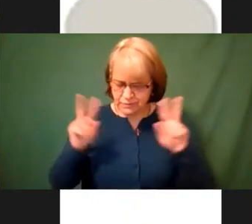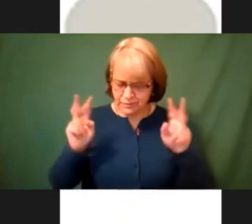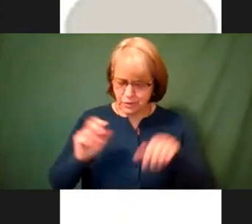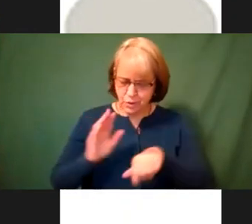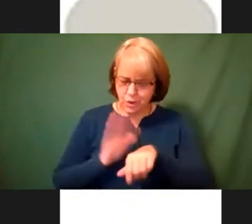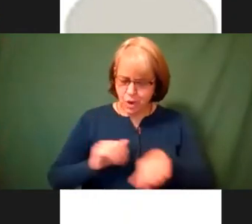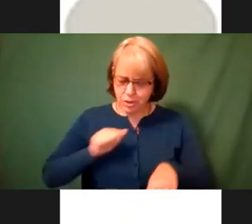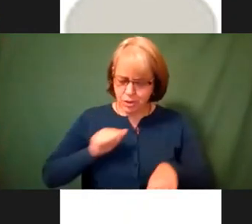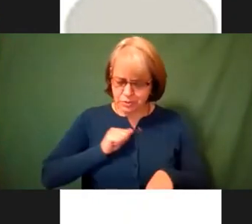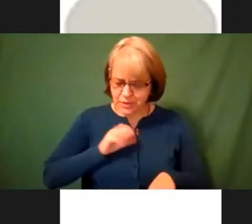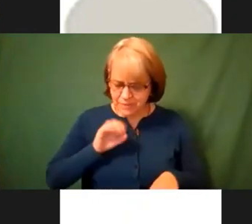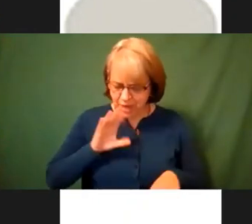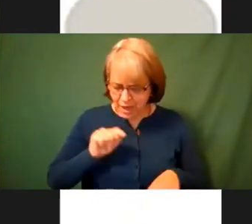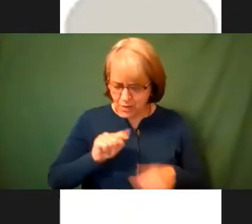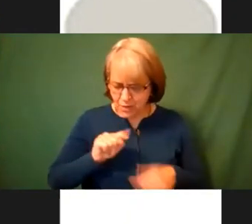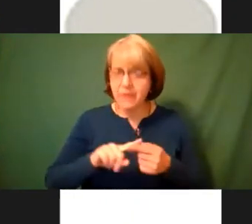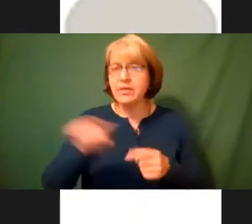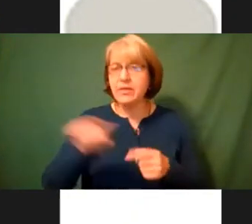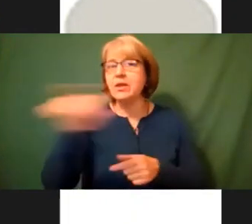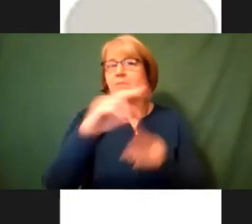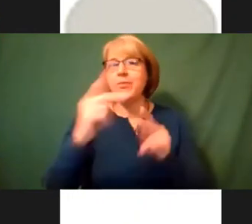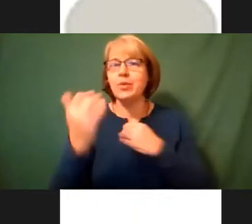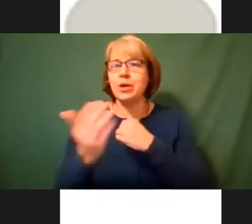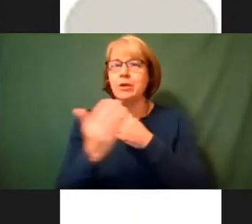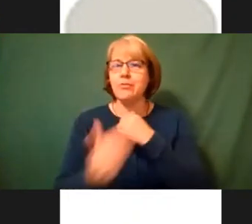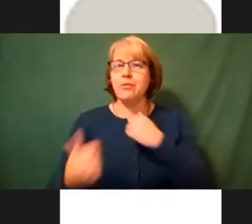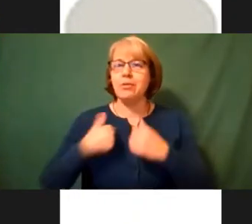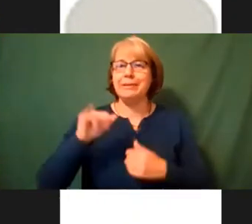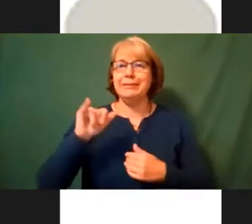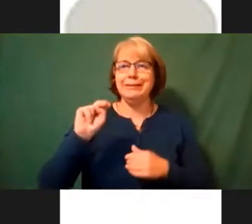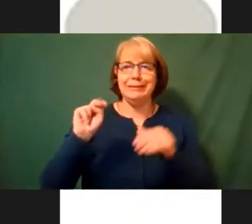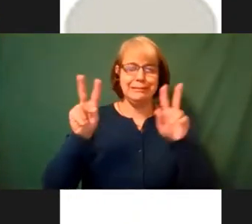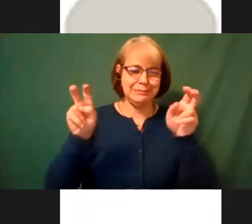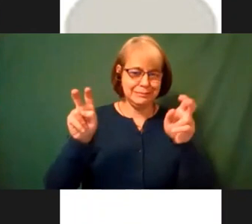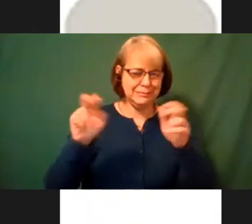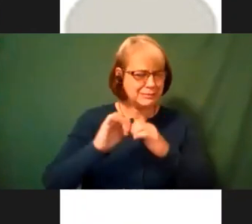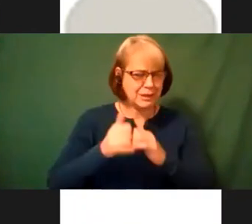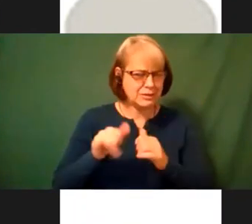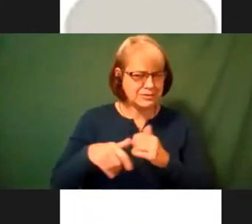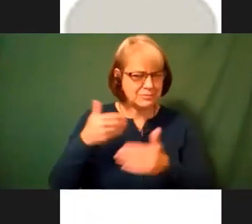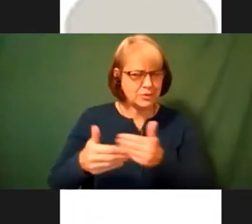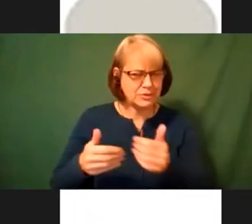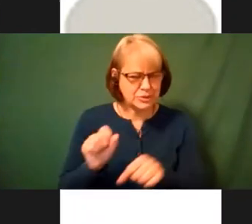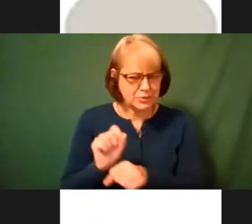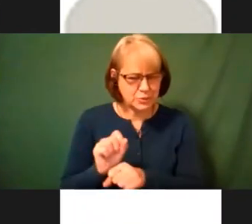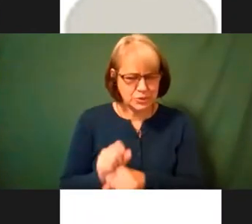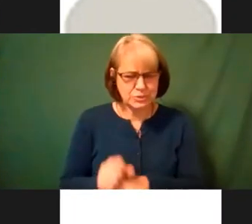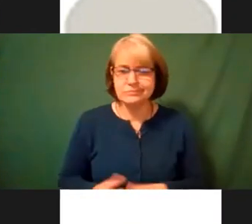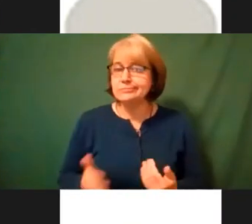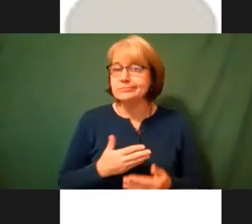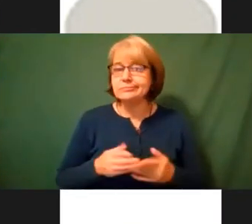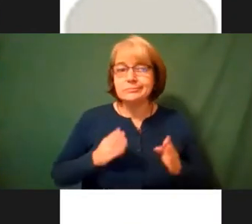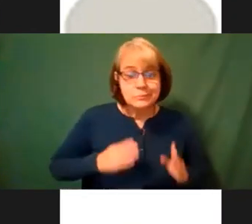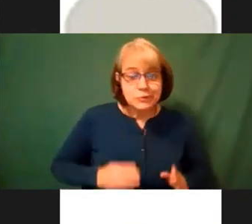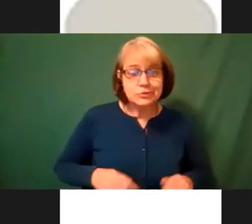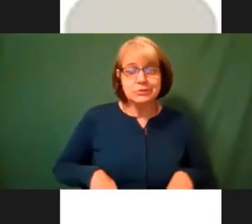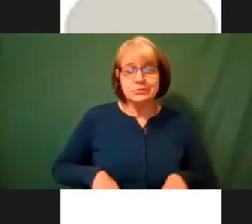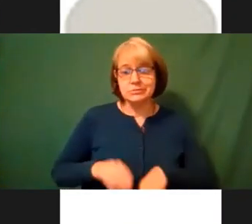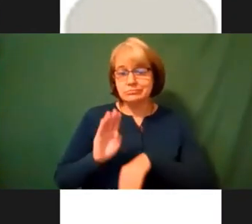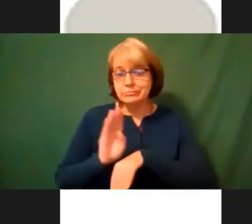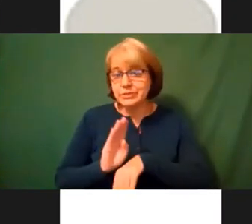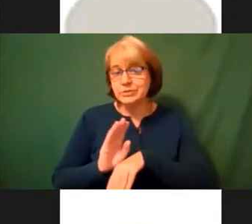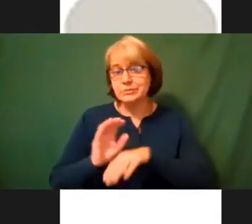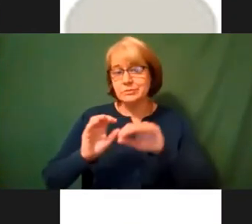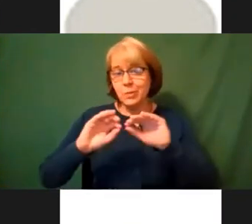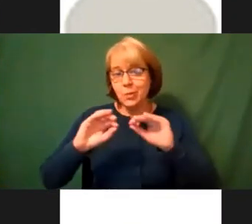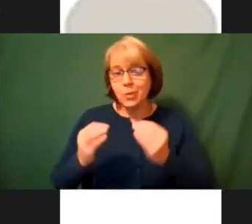you in? What is your capacity as an individual and or organization or an institution to do